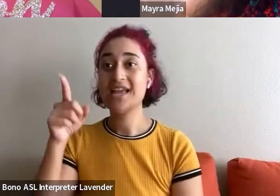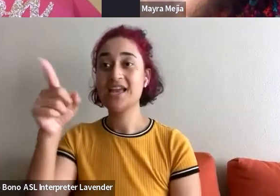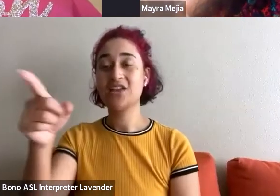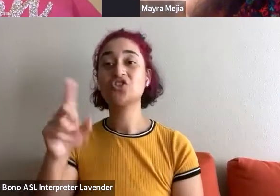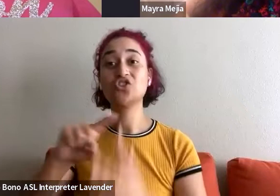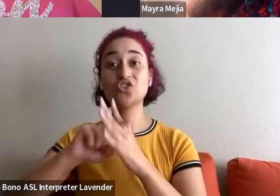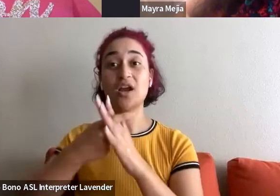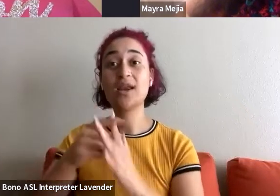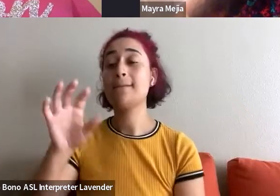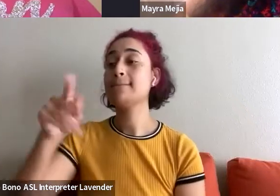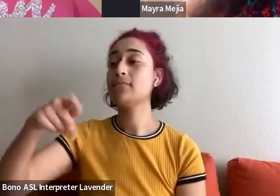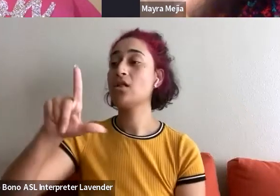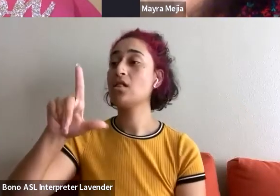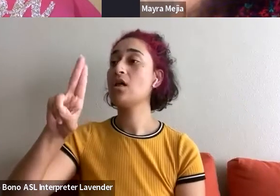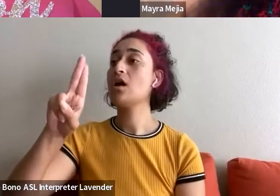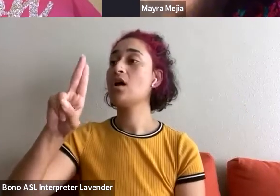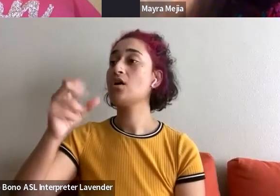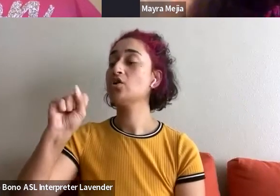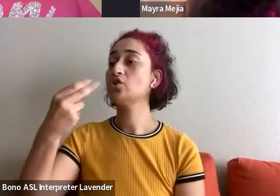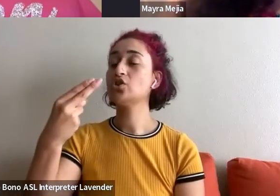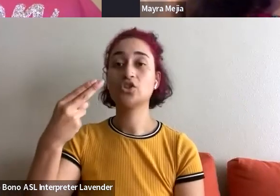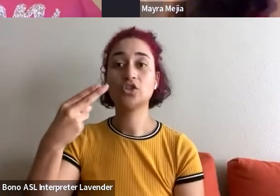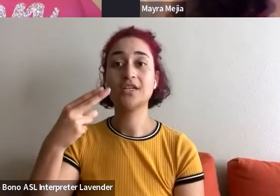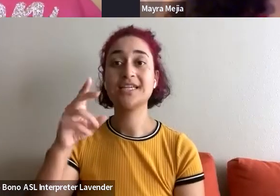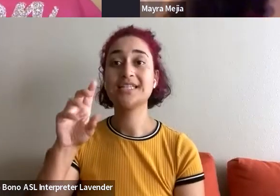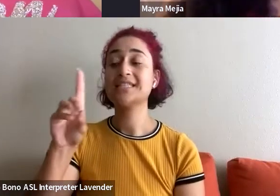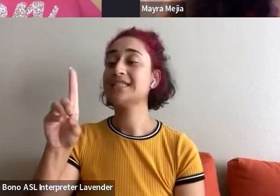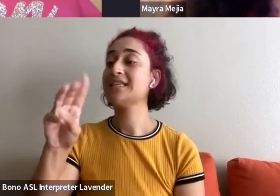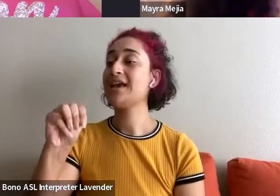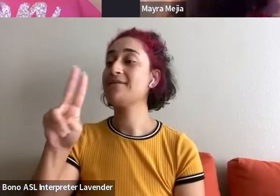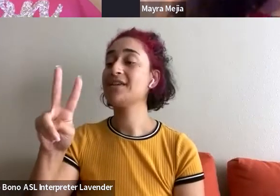a Washington, D.C.-based fat-positive community.